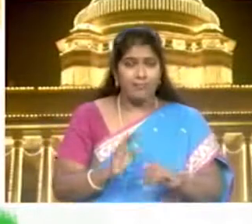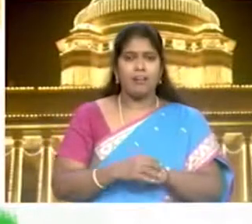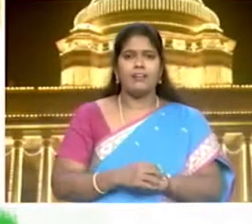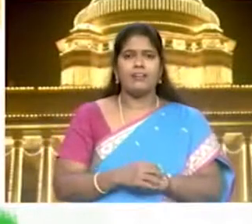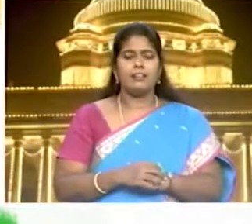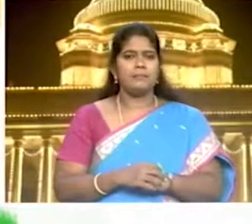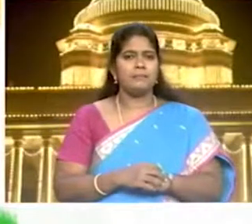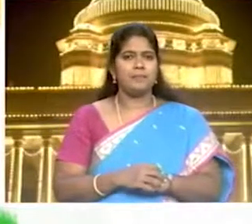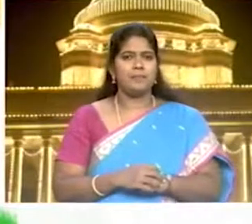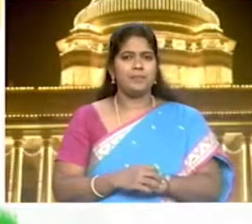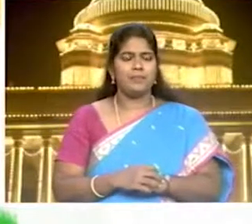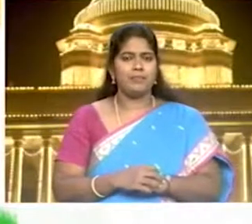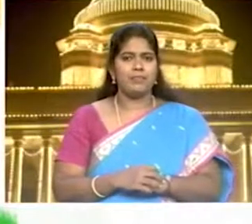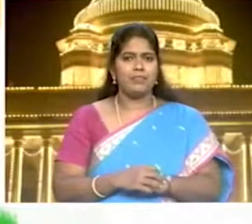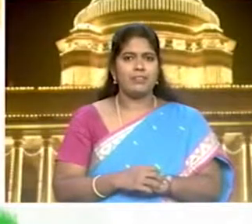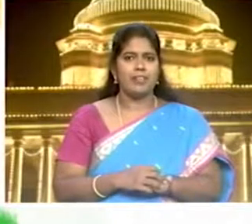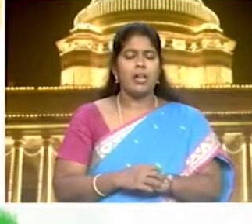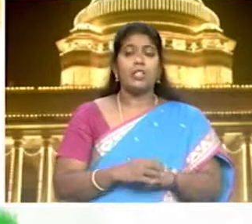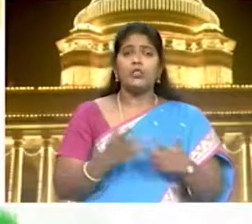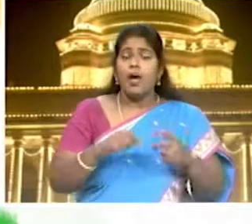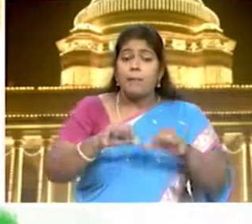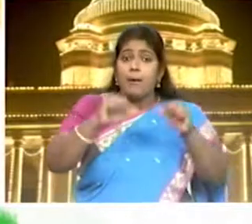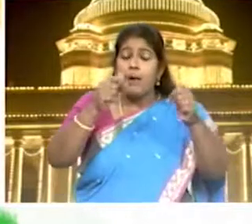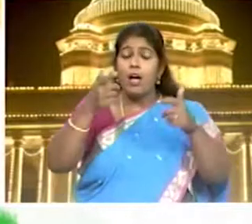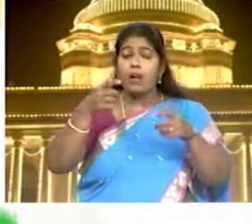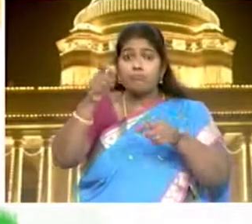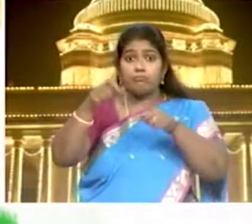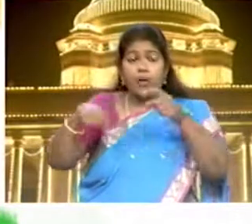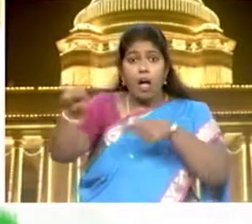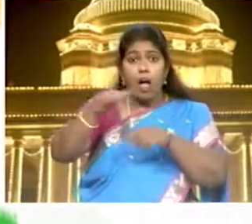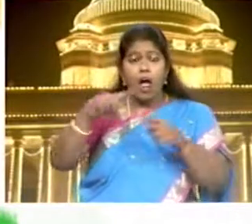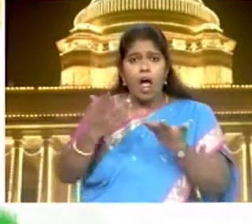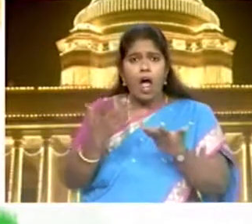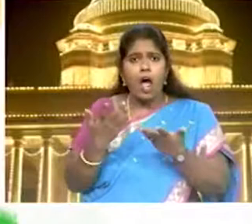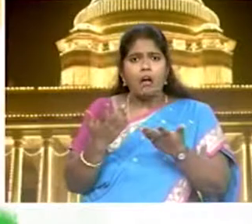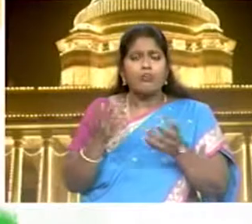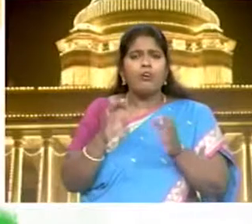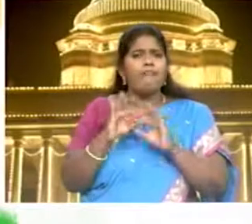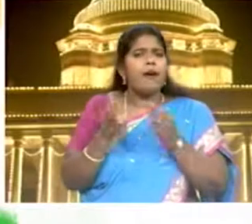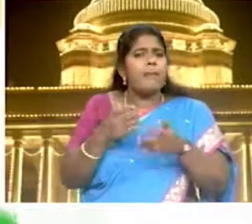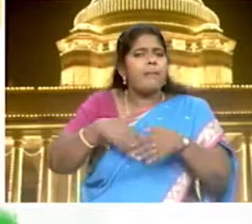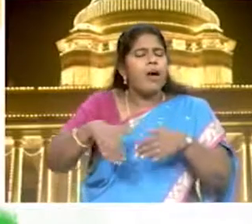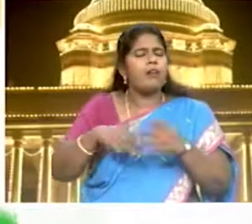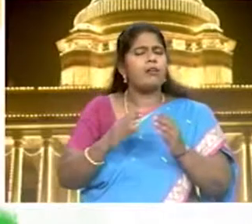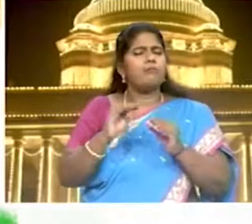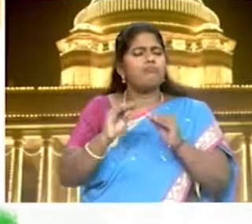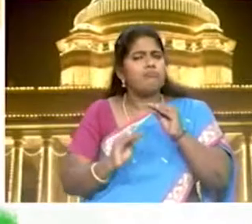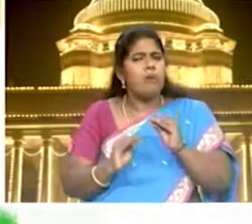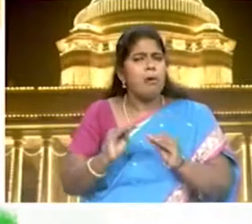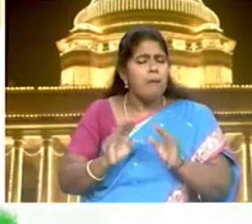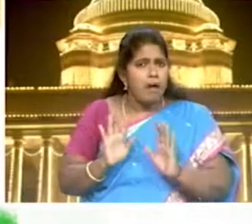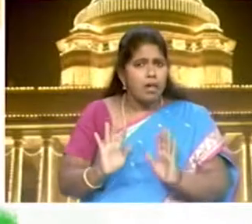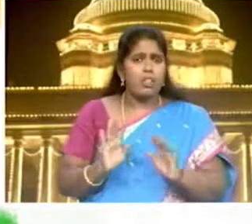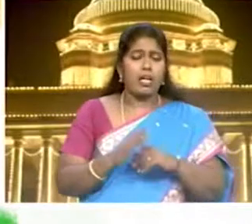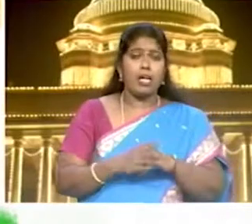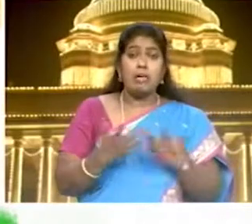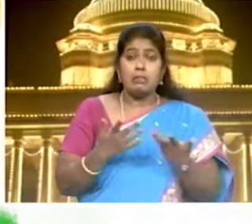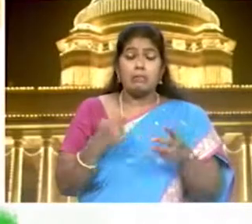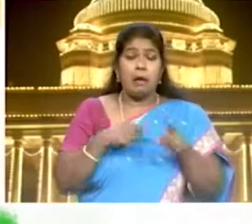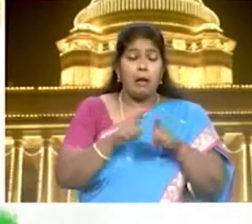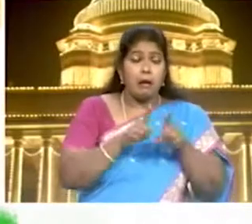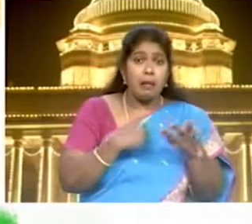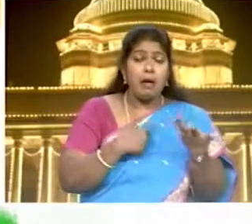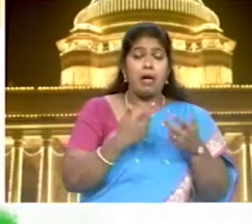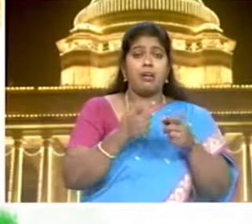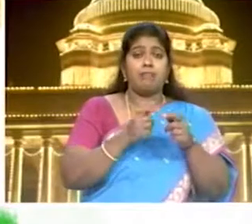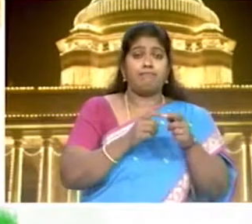from underprivileged segments of society. From becoming fighter pilots to space scientists, our